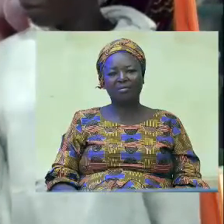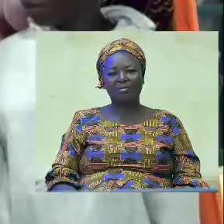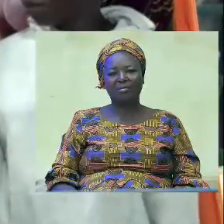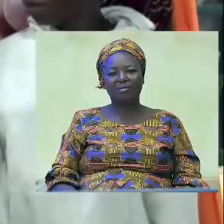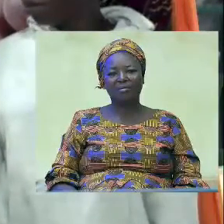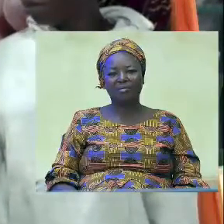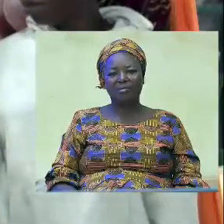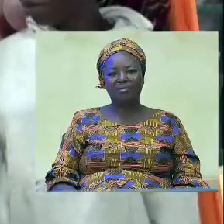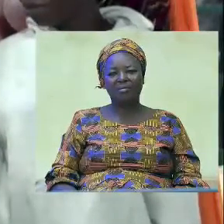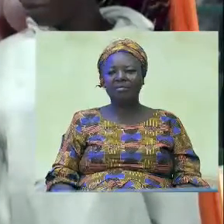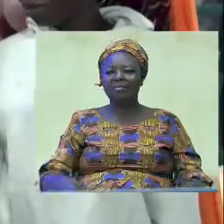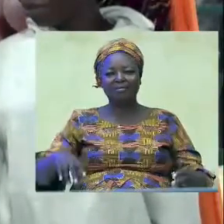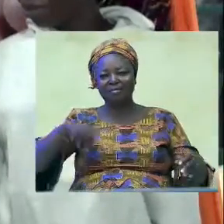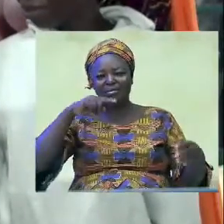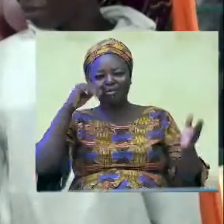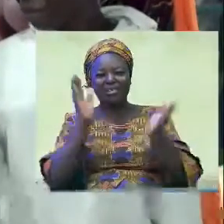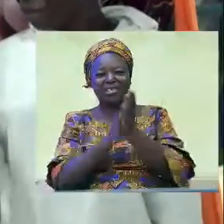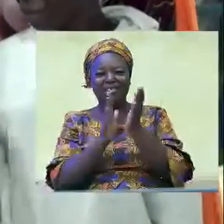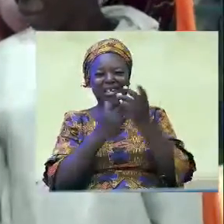Her name is Ada.